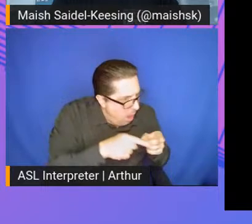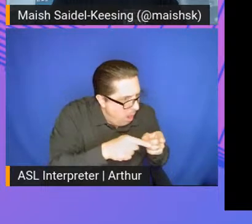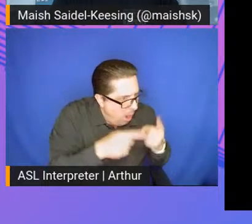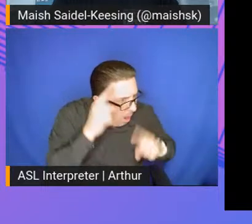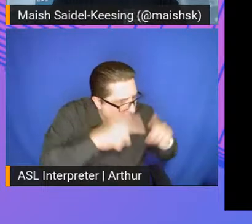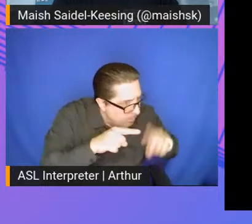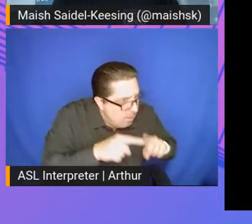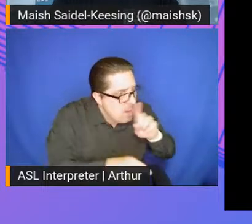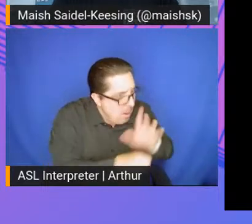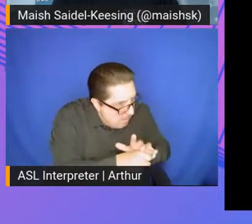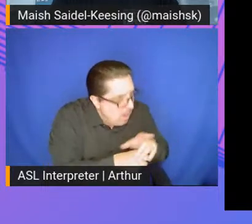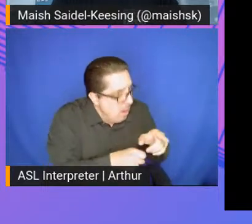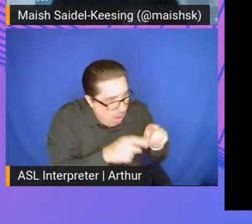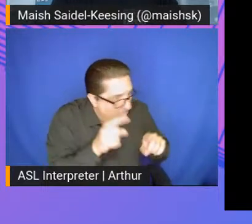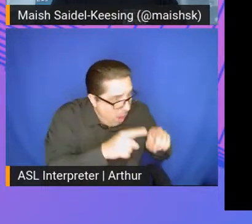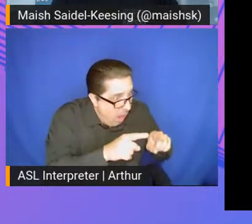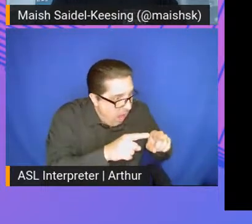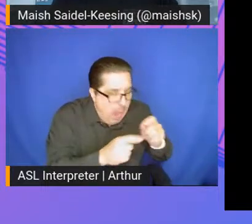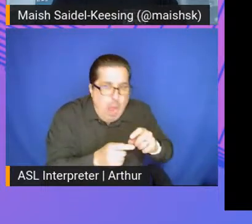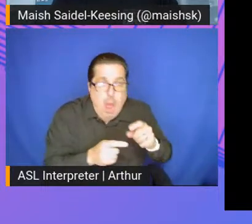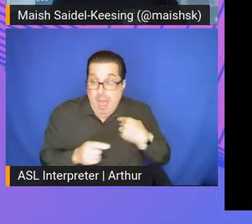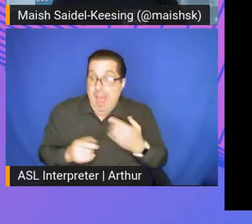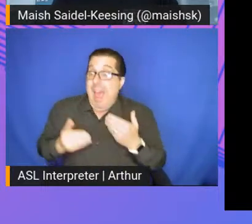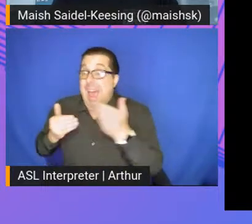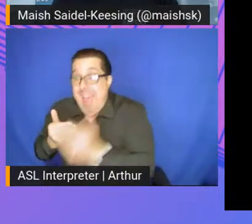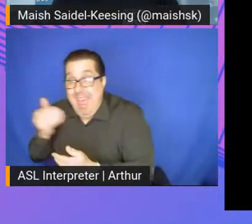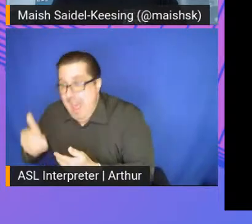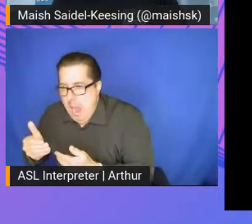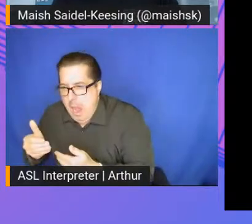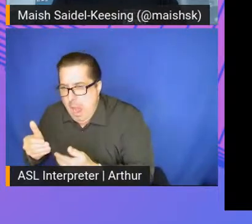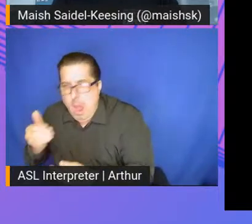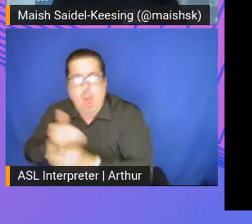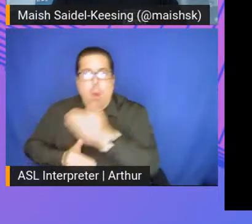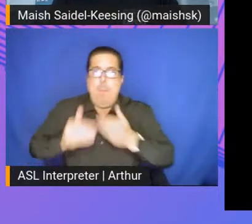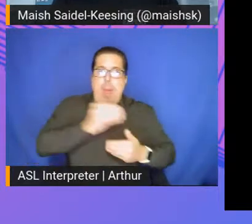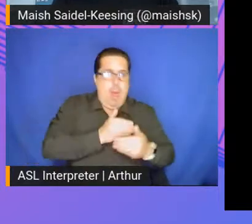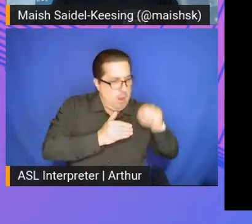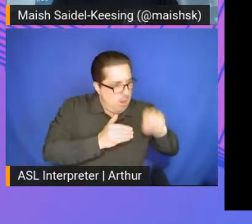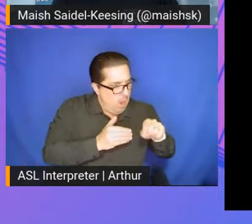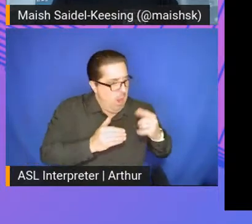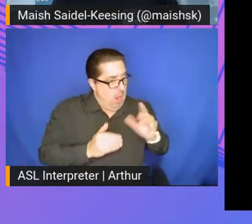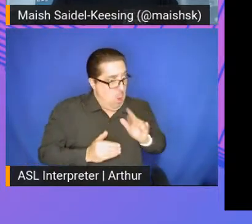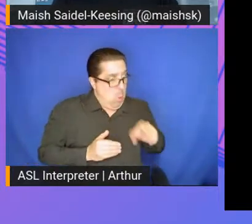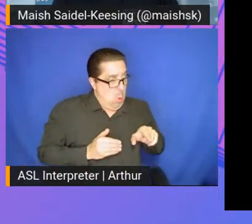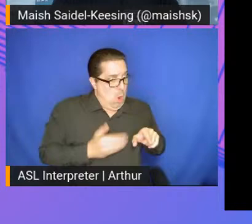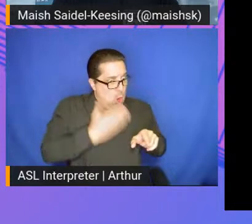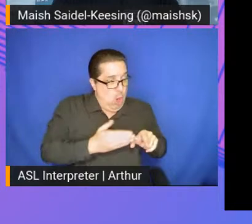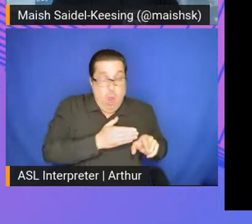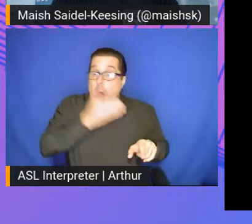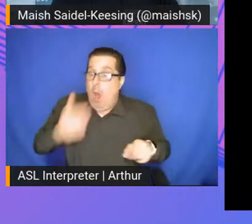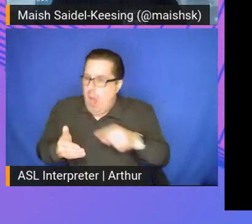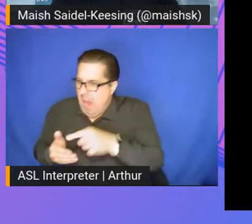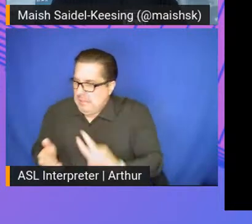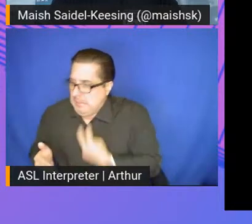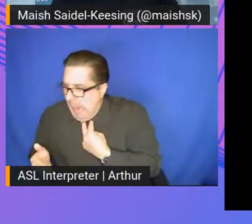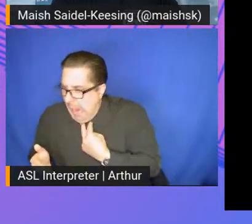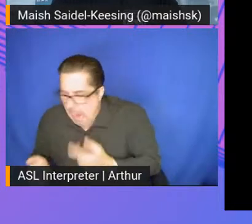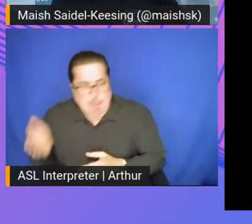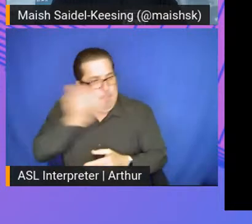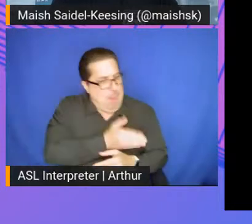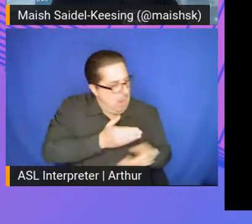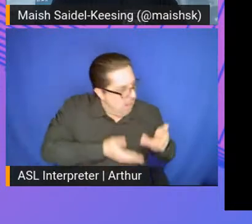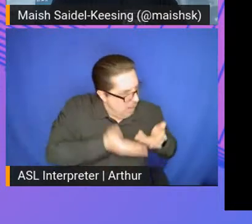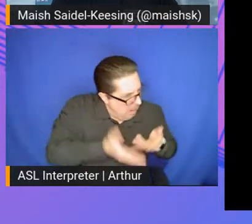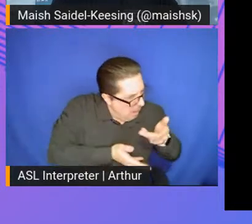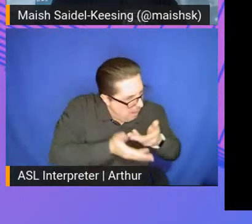we have ways to revert back an environment to the previous known good state. So you would either commit a fix